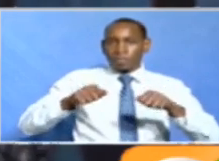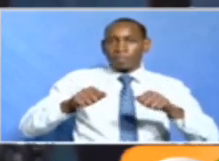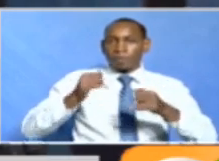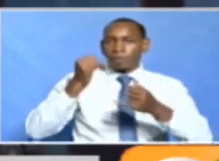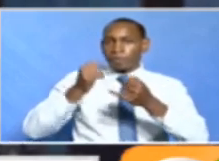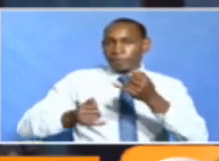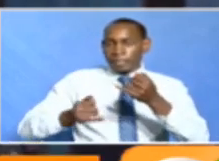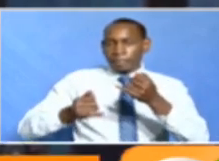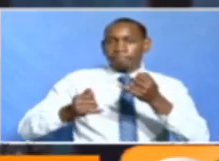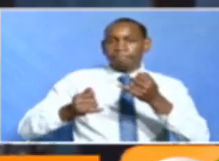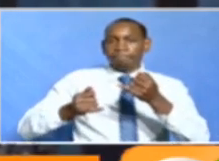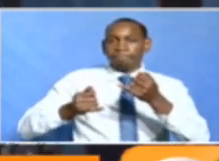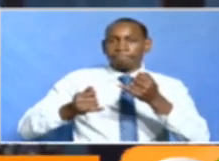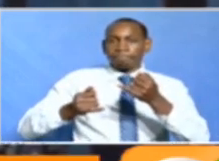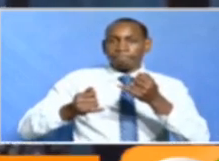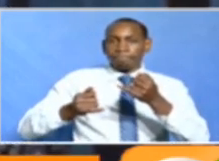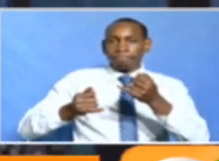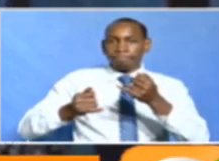finally get to